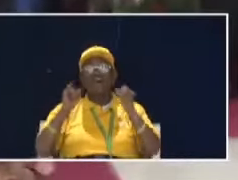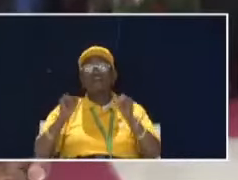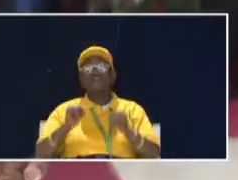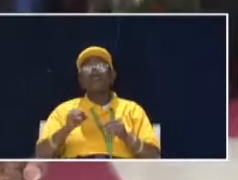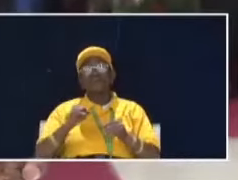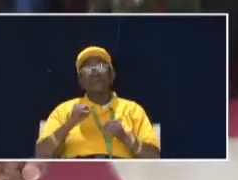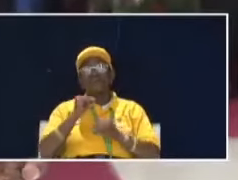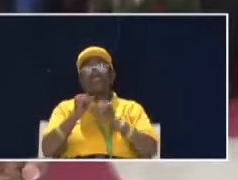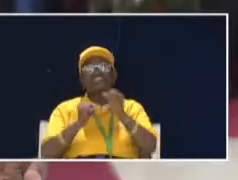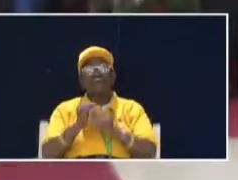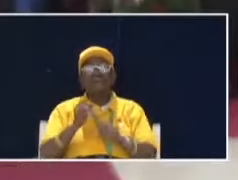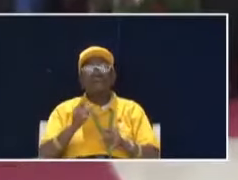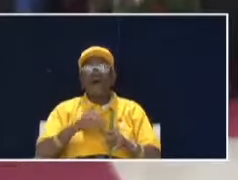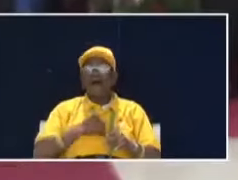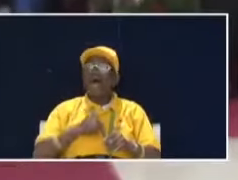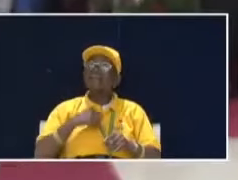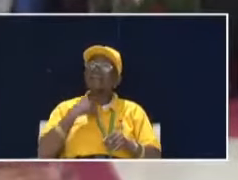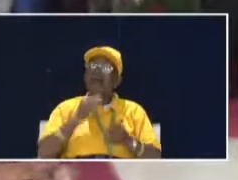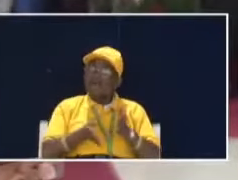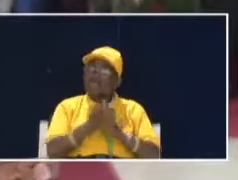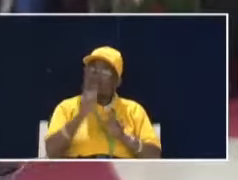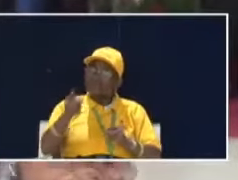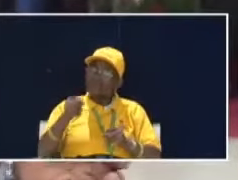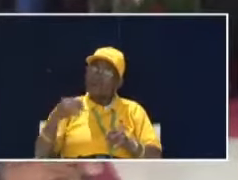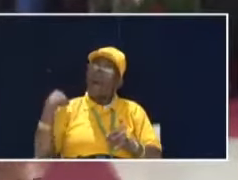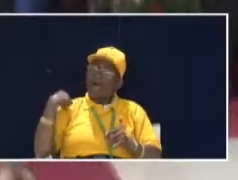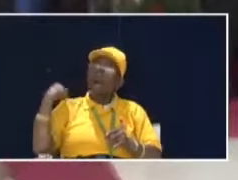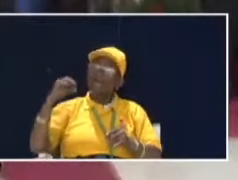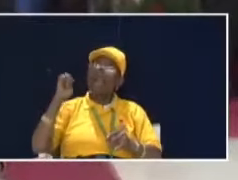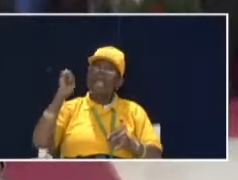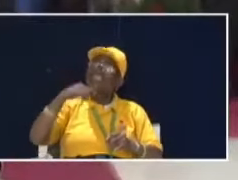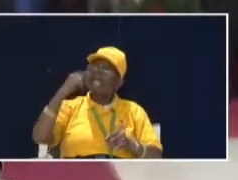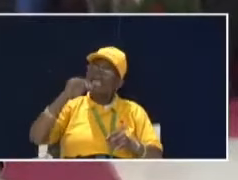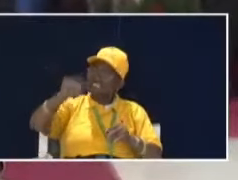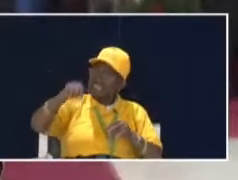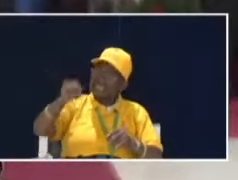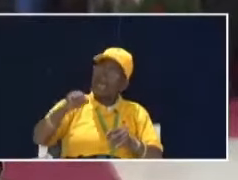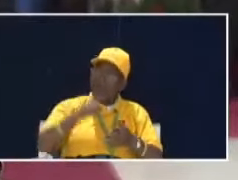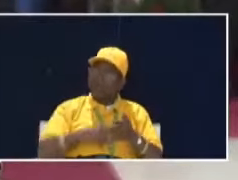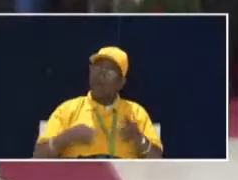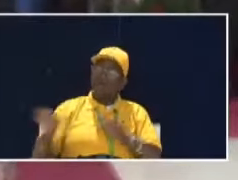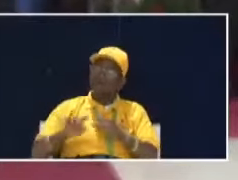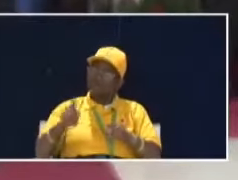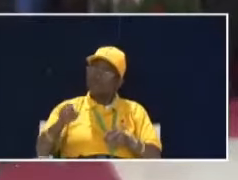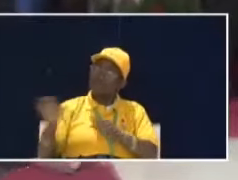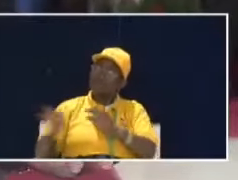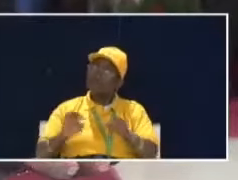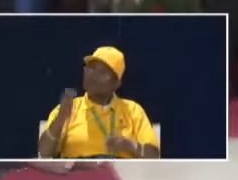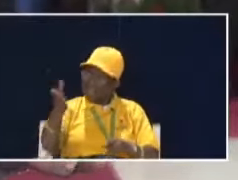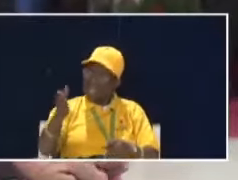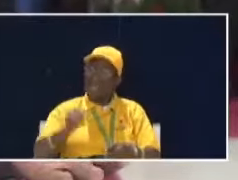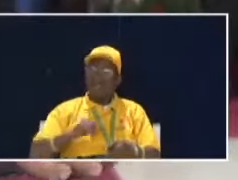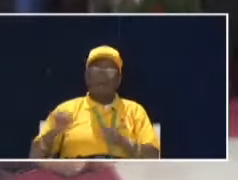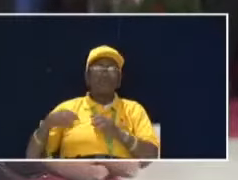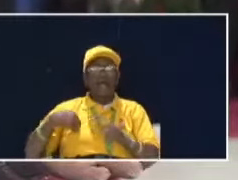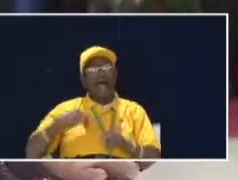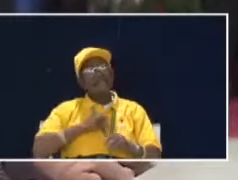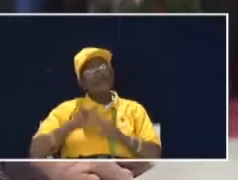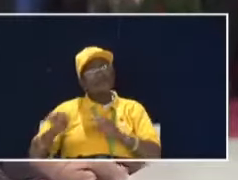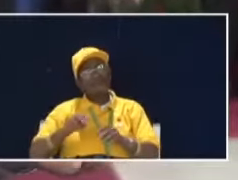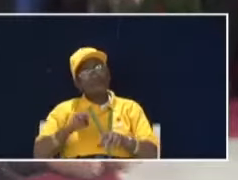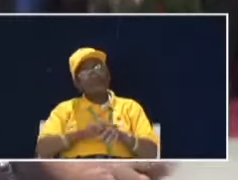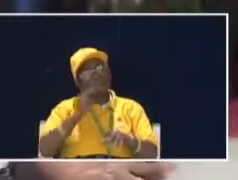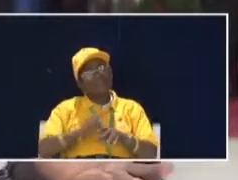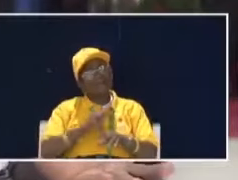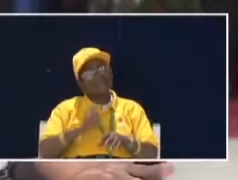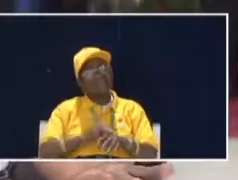applied? I said, yes. He said, what course are you doing? I said, you know, I'm doing mathematics. He said, we're looking for somebody in